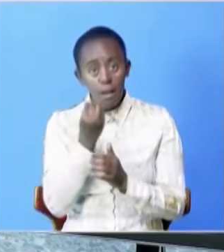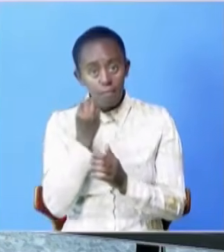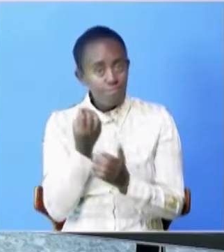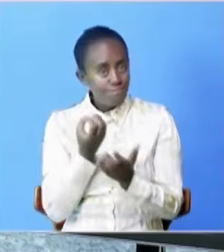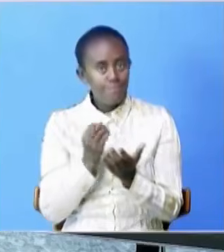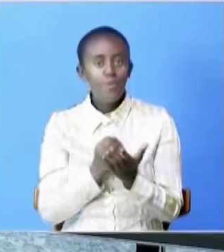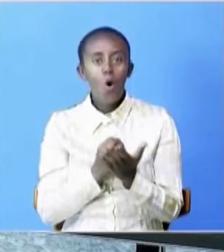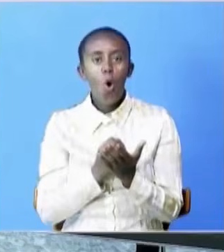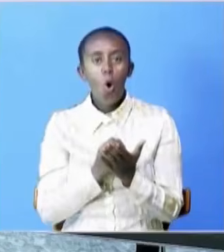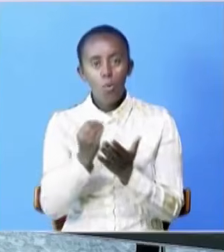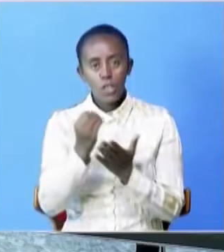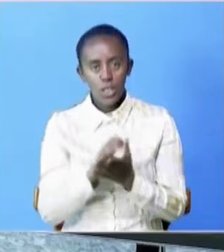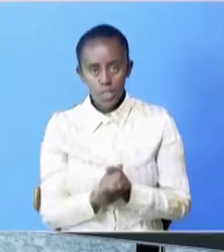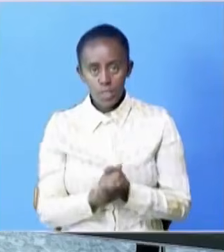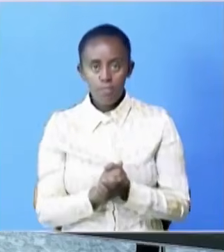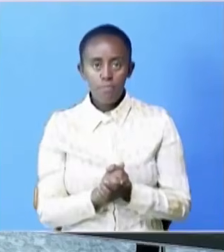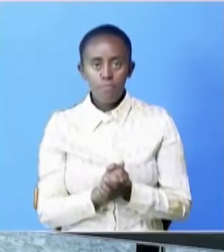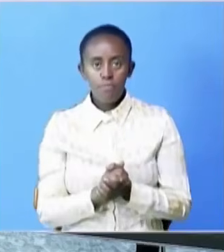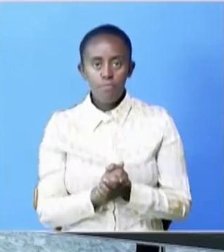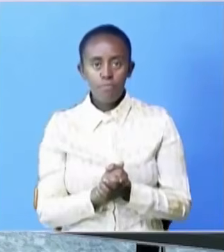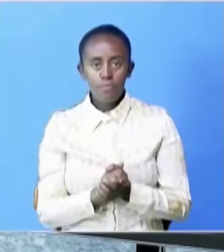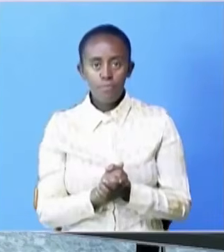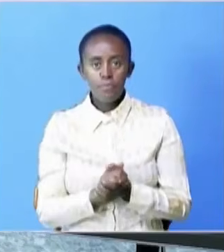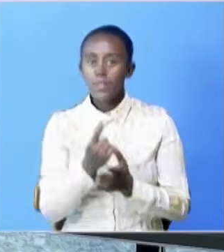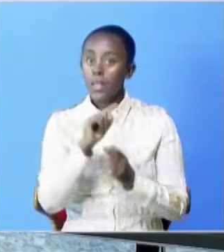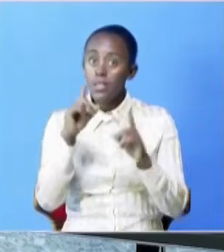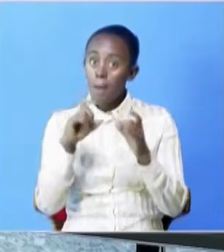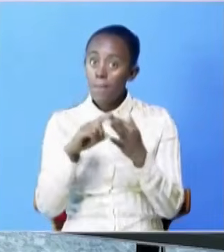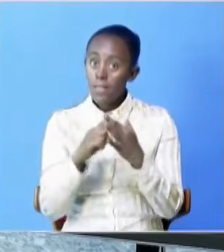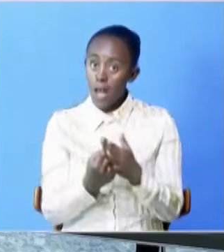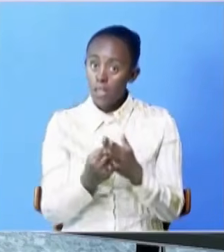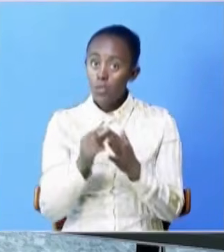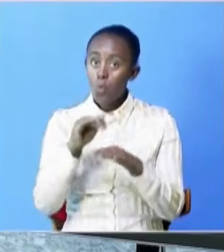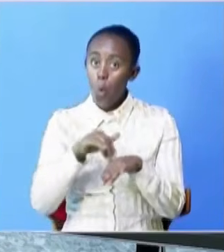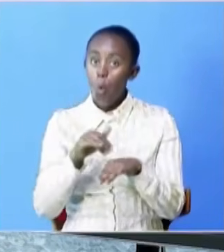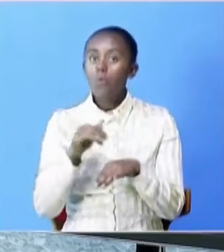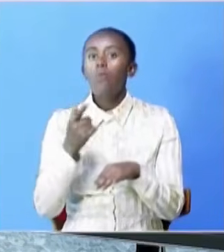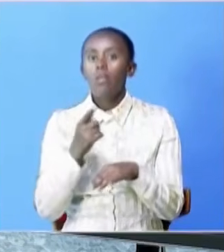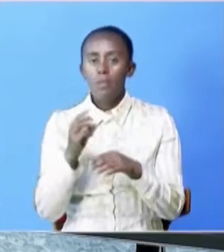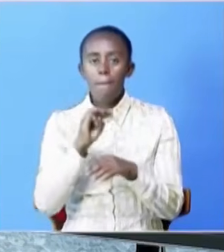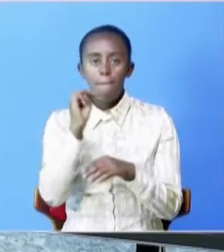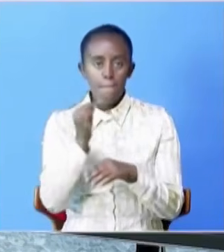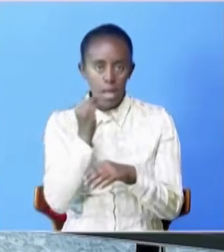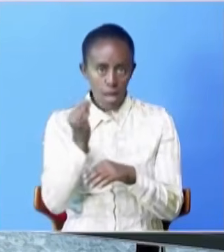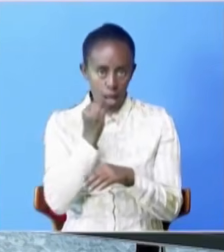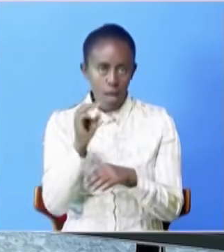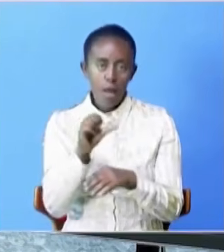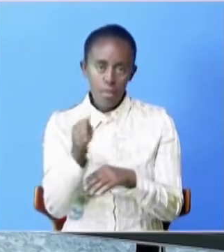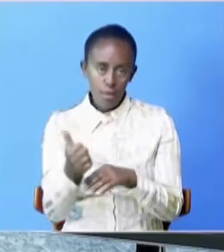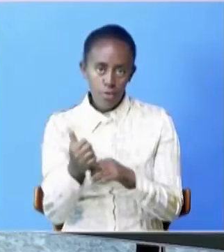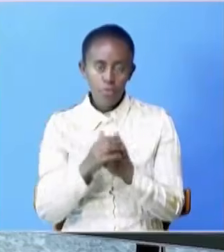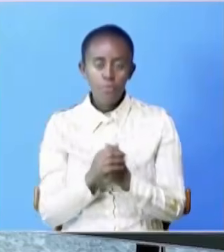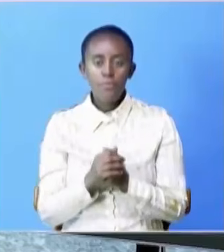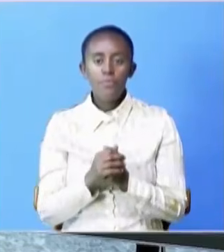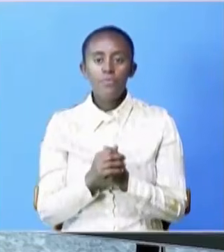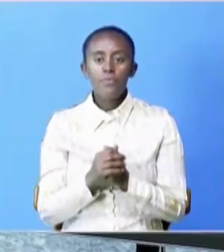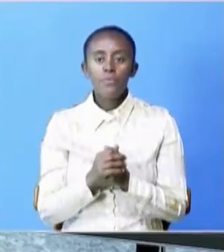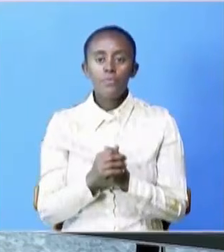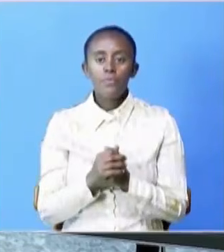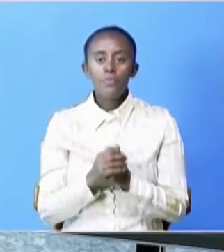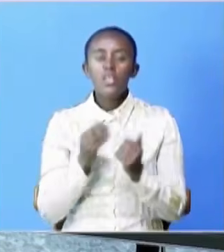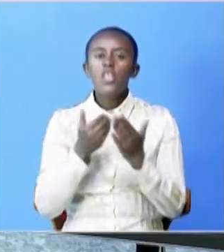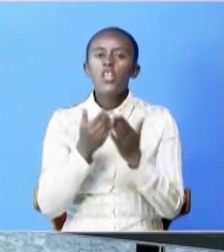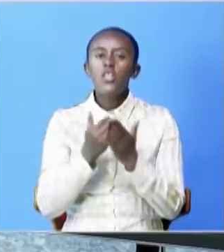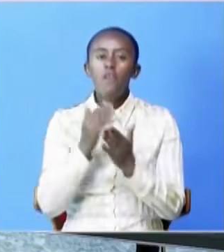object. Okay, so the exam starts on Monday. Okay, what other examples can we give to show a